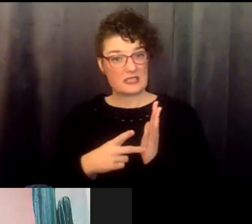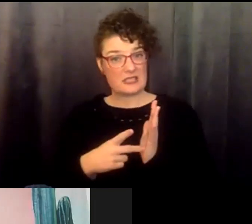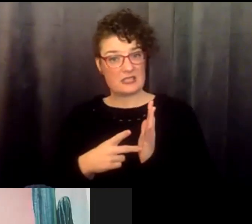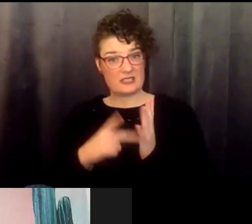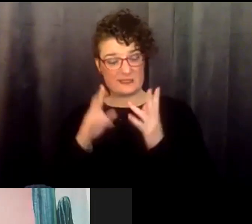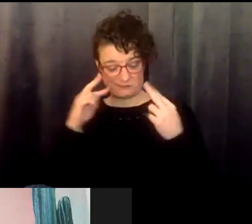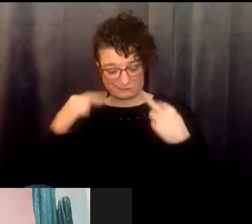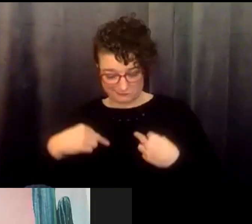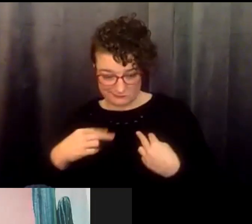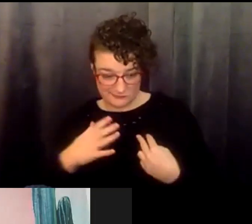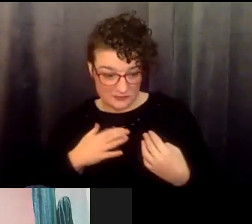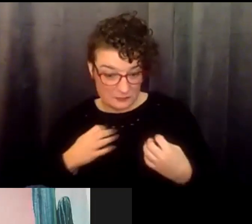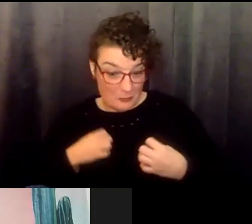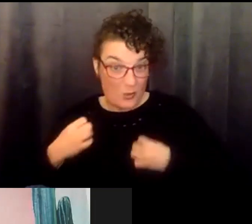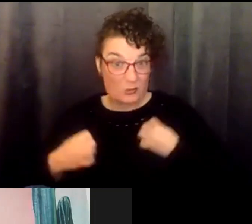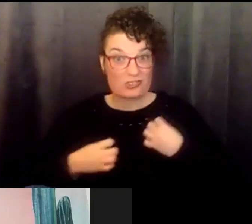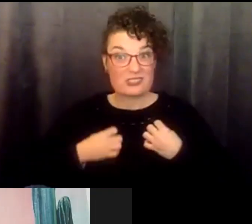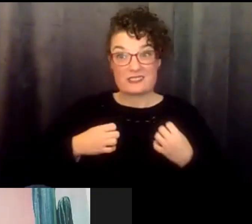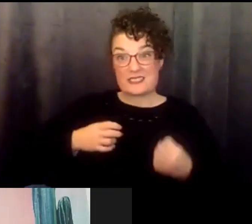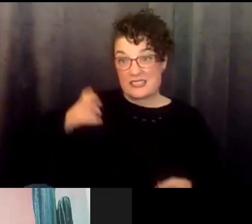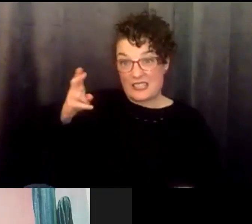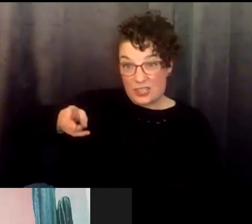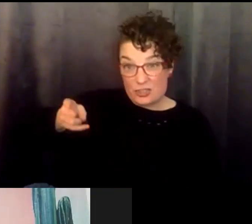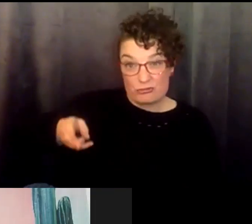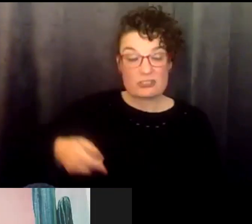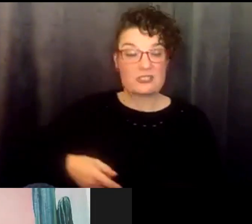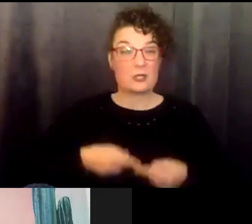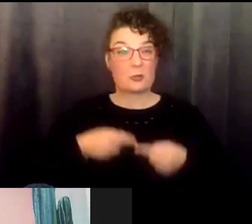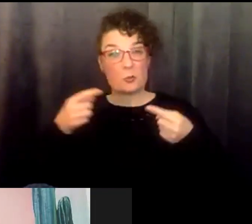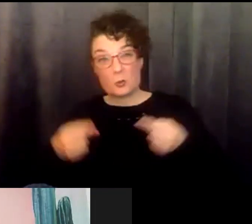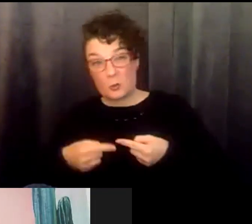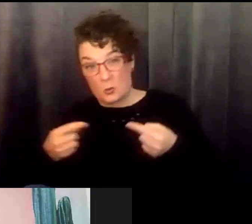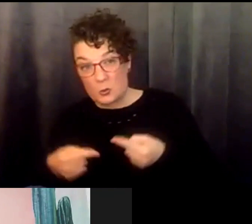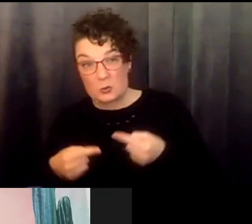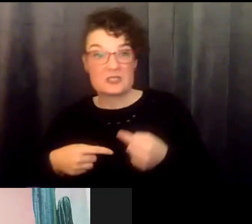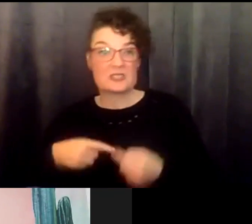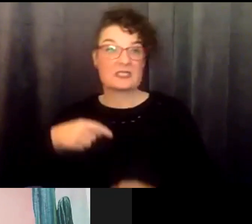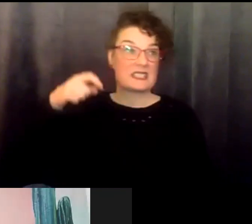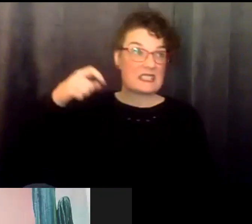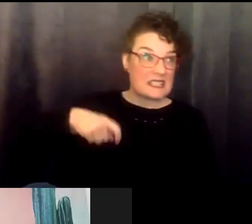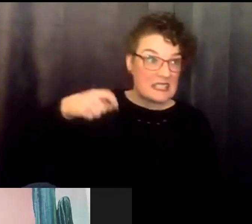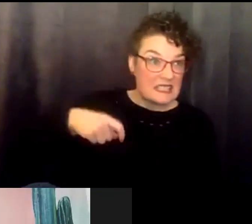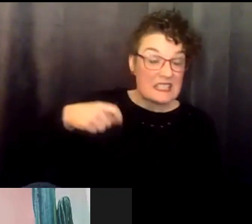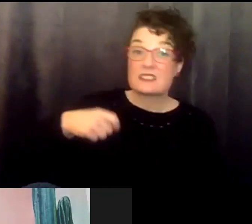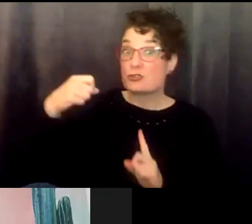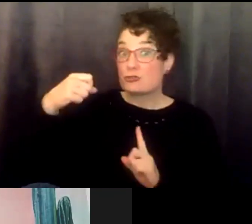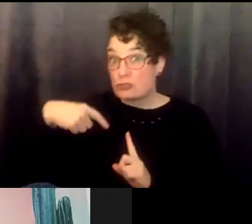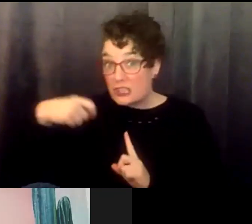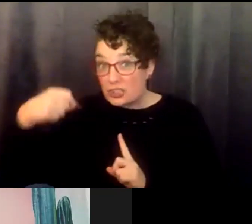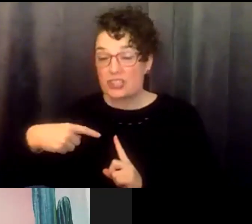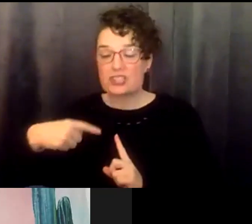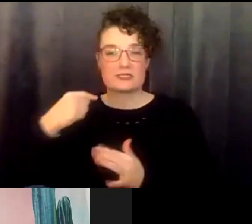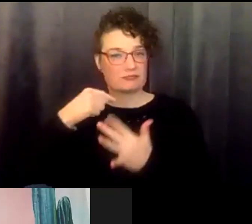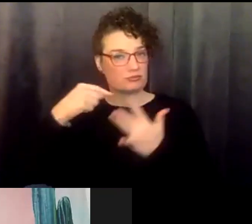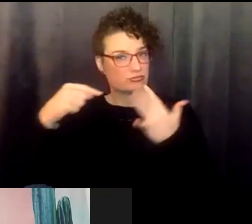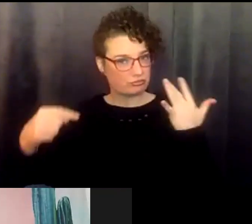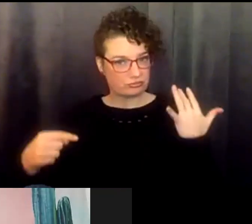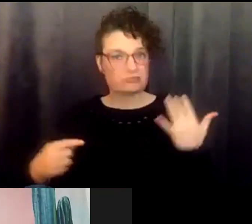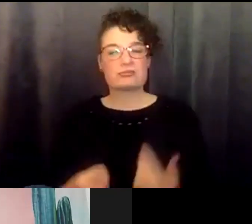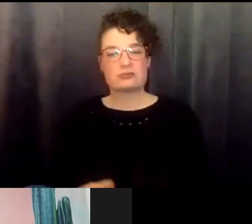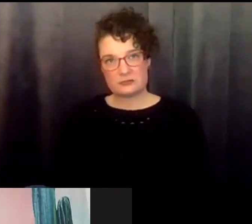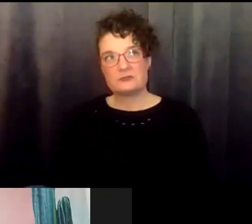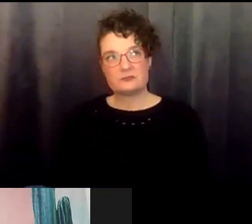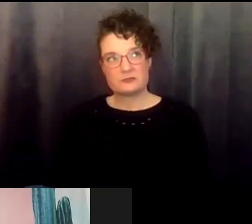your history, your wounds, your needs and your triggers, all this, and